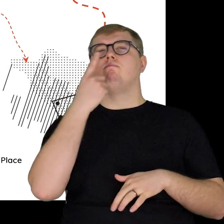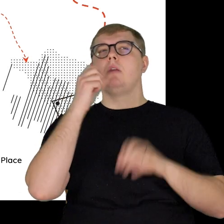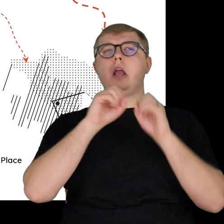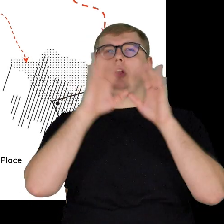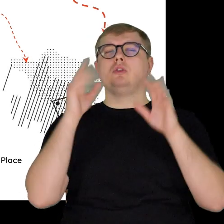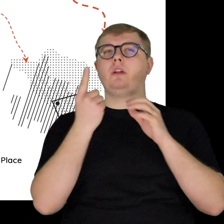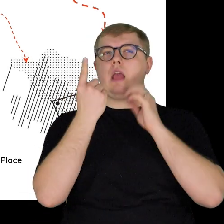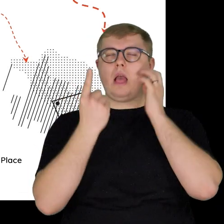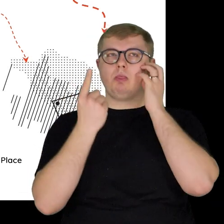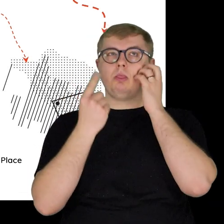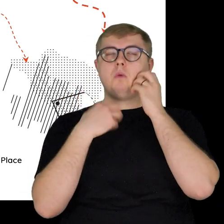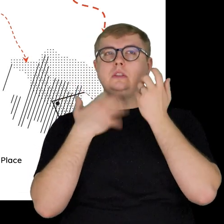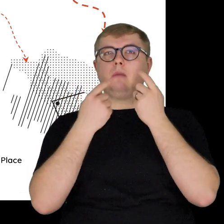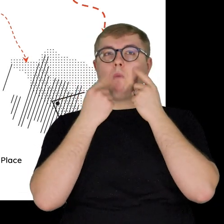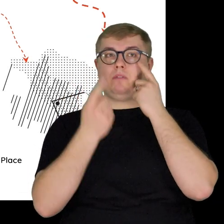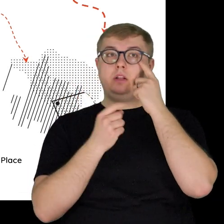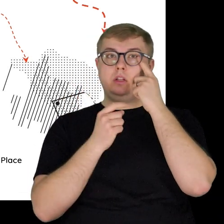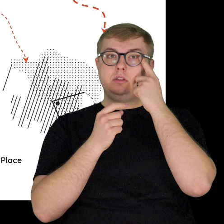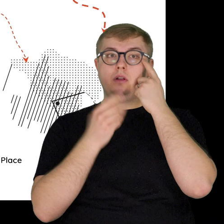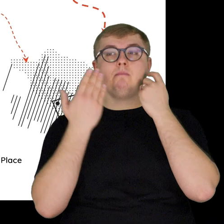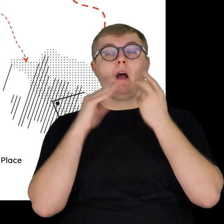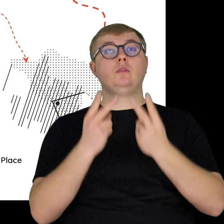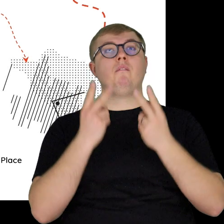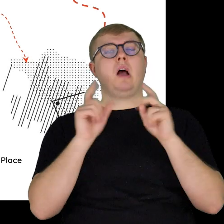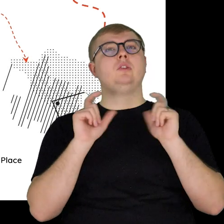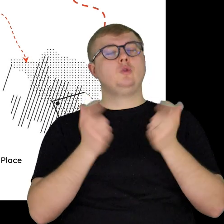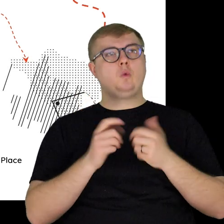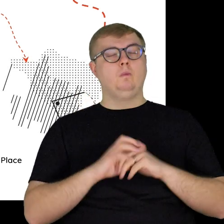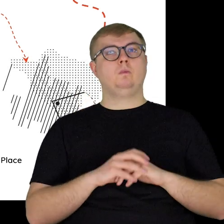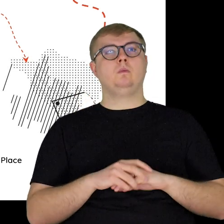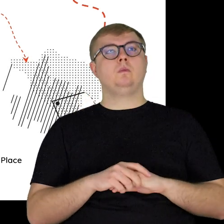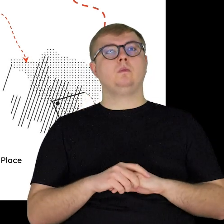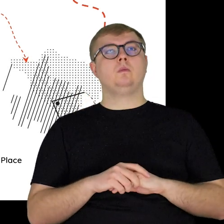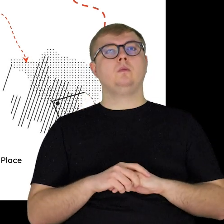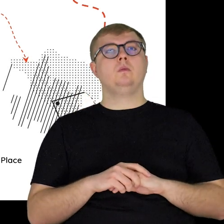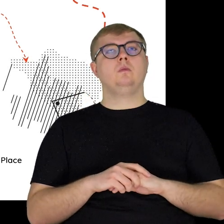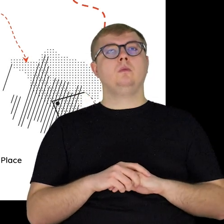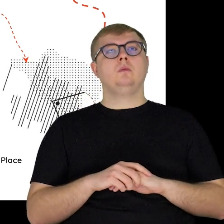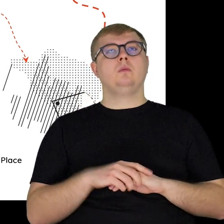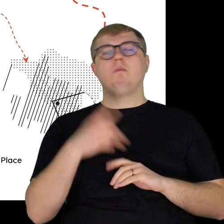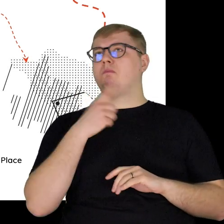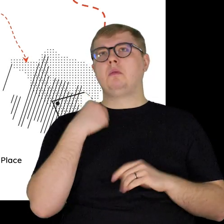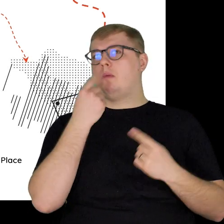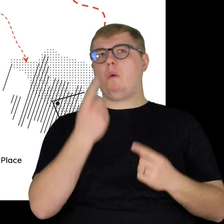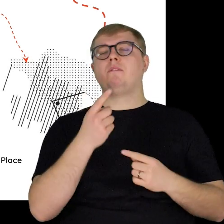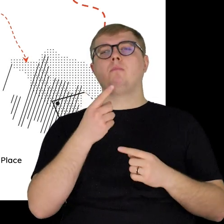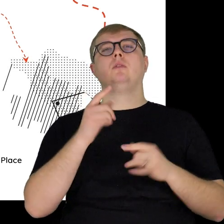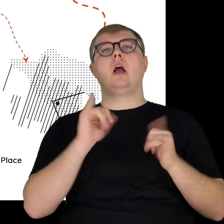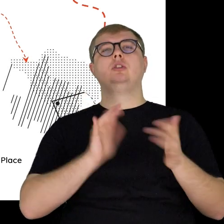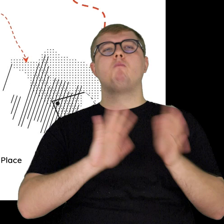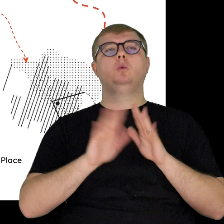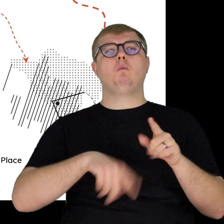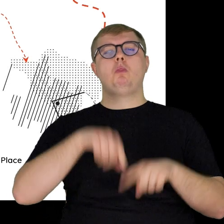don't assume that you know, there is somehow the normality or the normal state of thing that